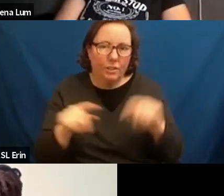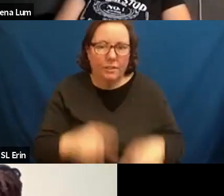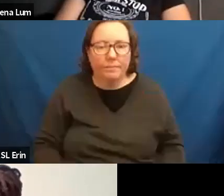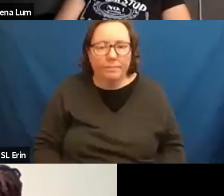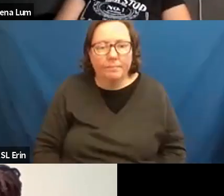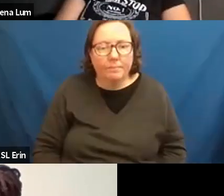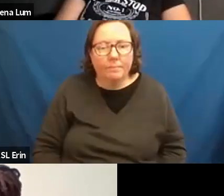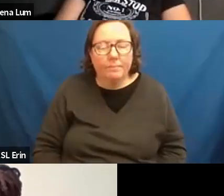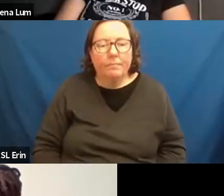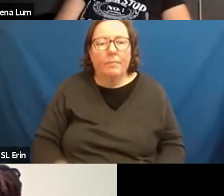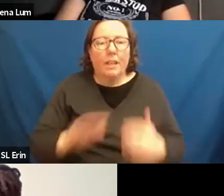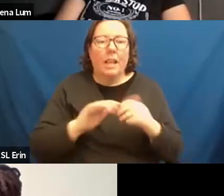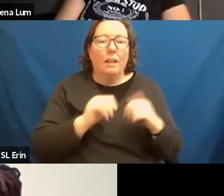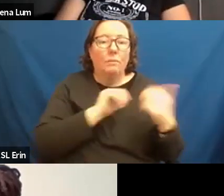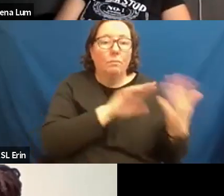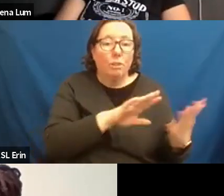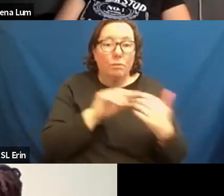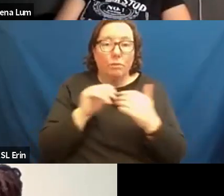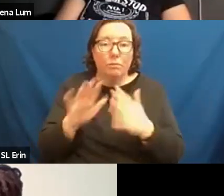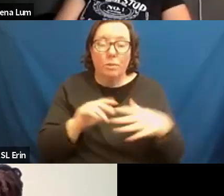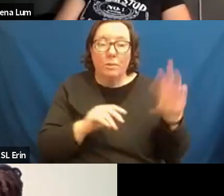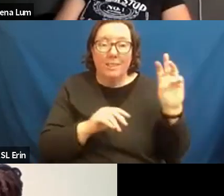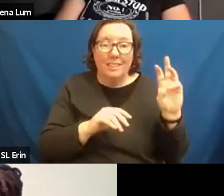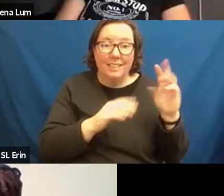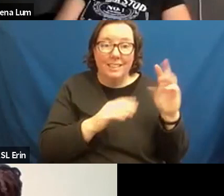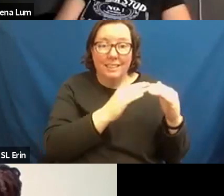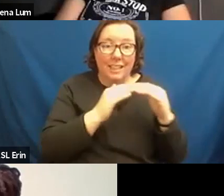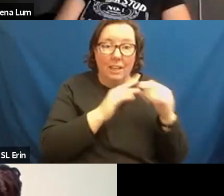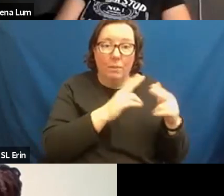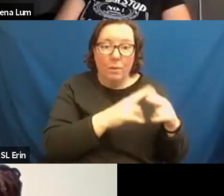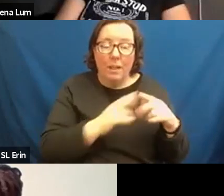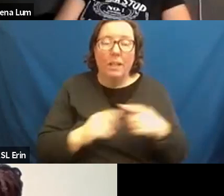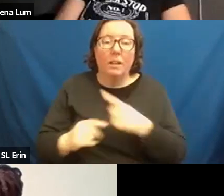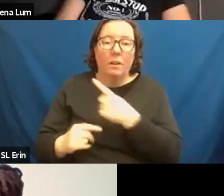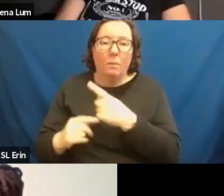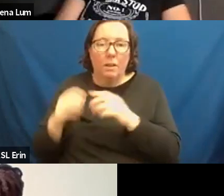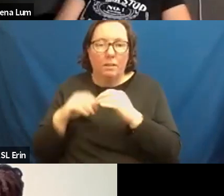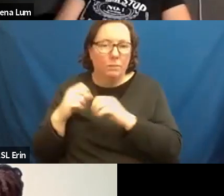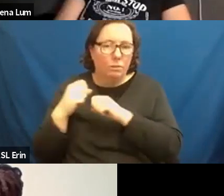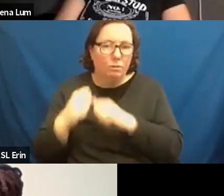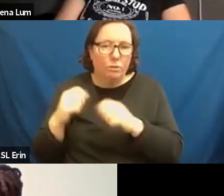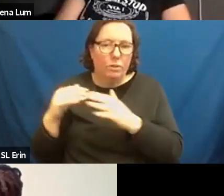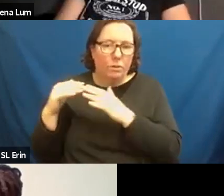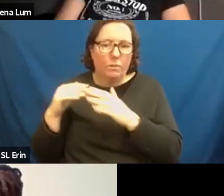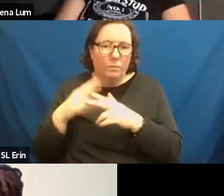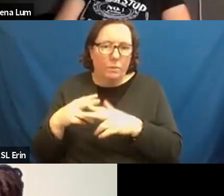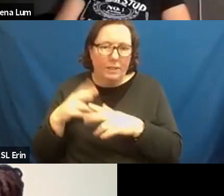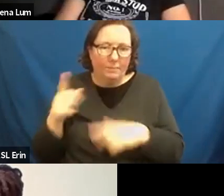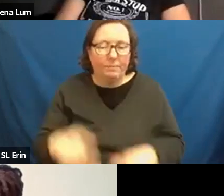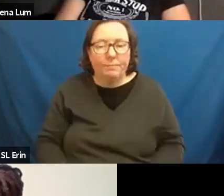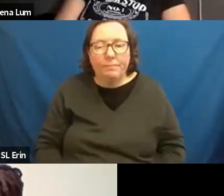between the way the two cities handle socioeconomic diversity.